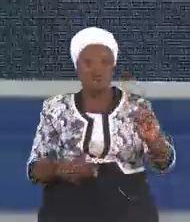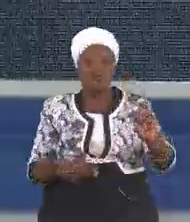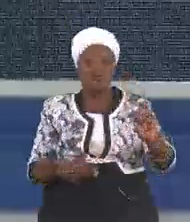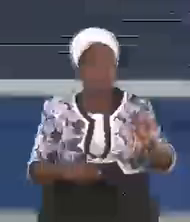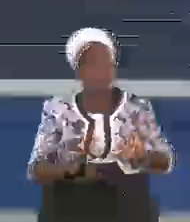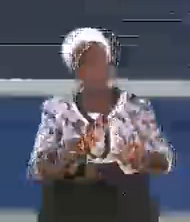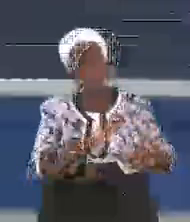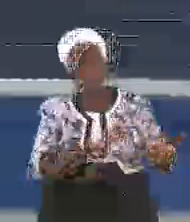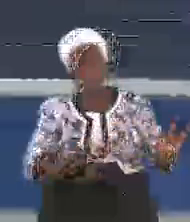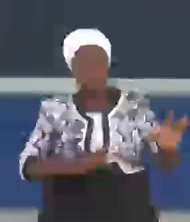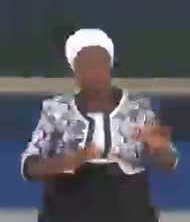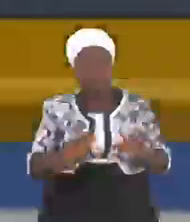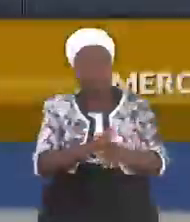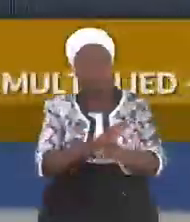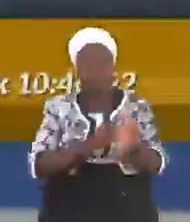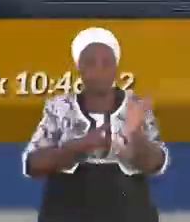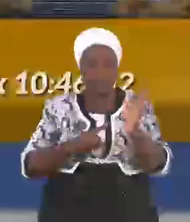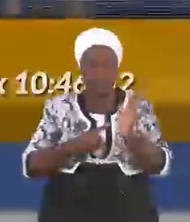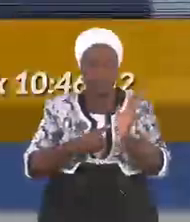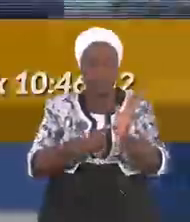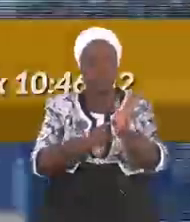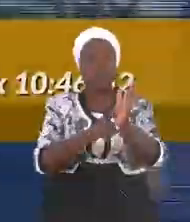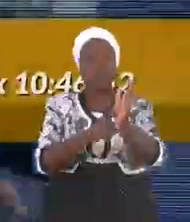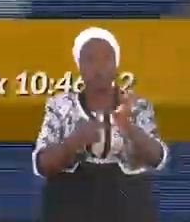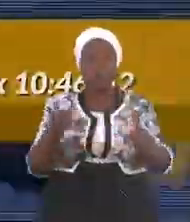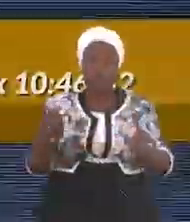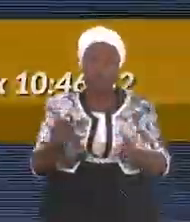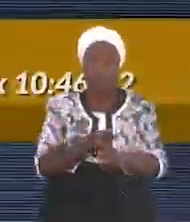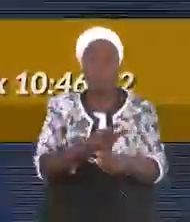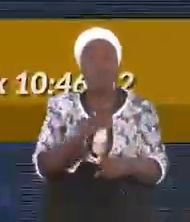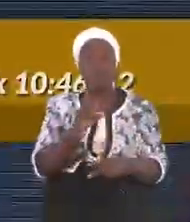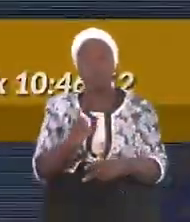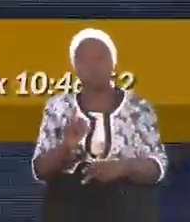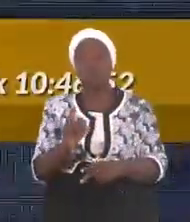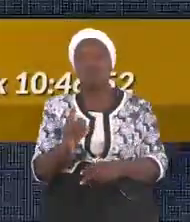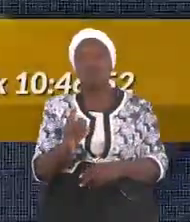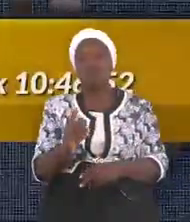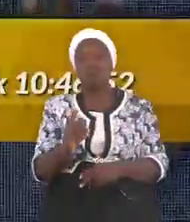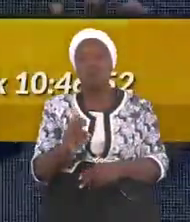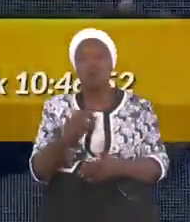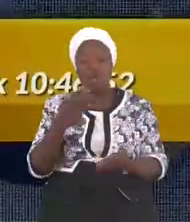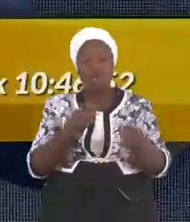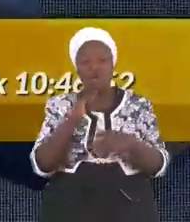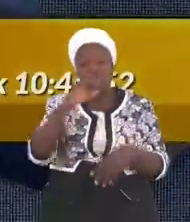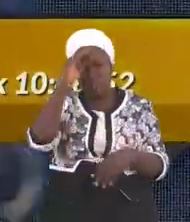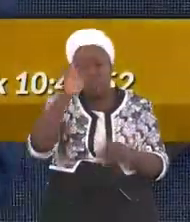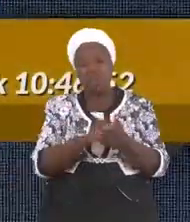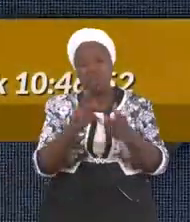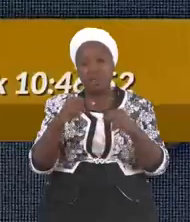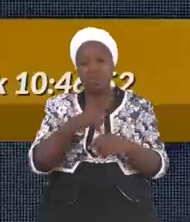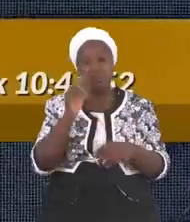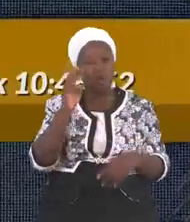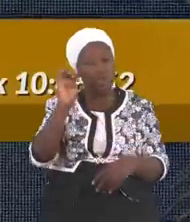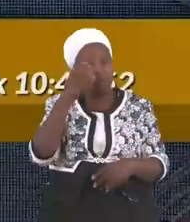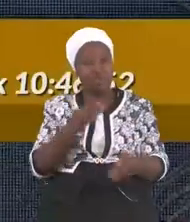merciful manifestations multiplied. Here is a man that came. He was asking for mercy. It's